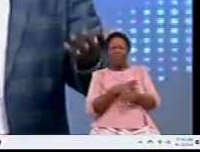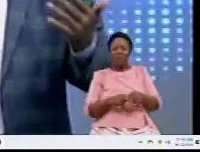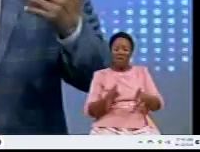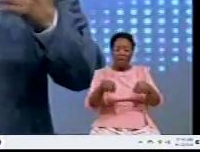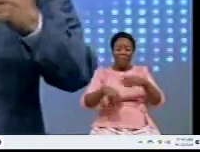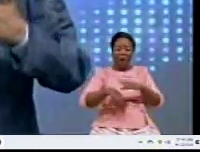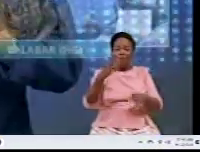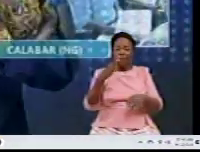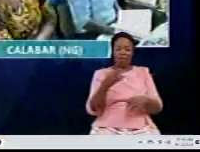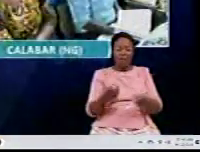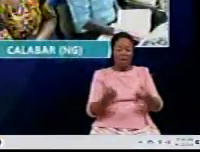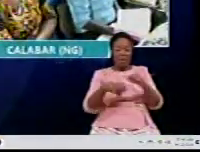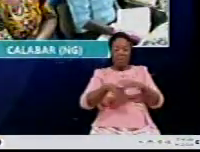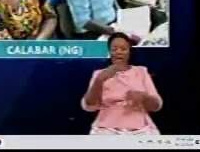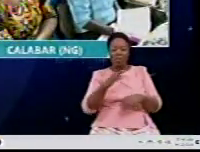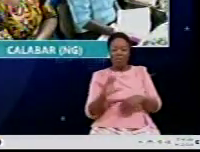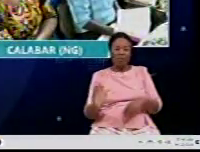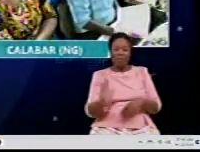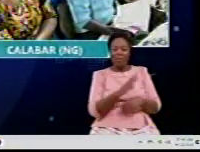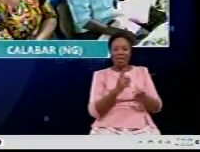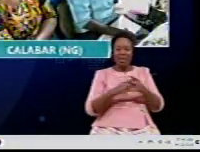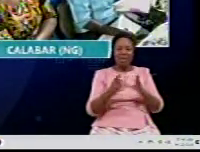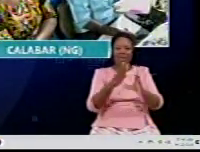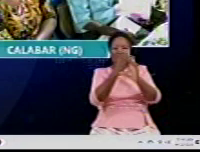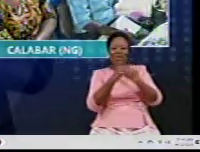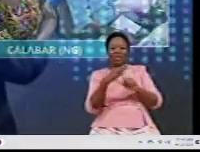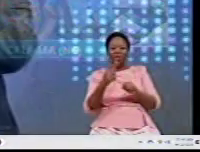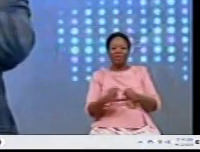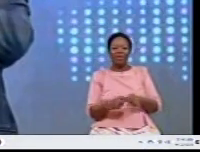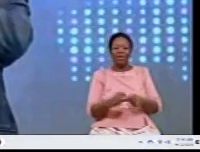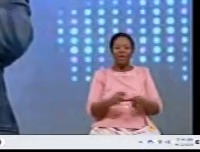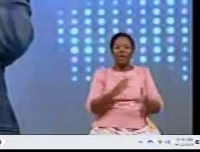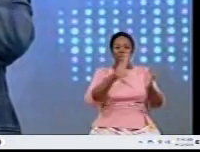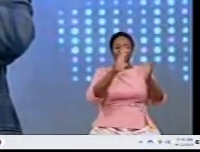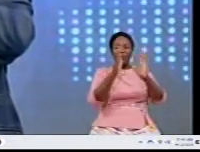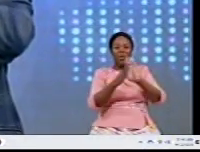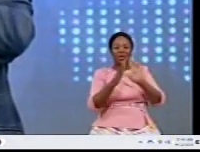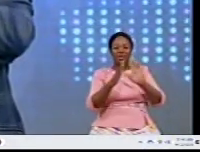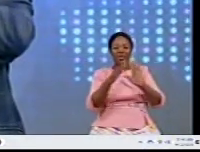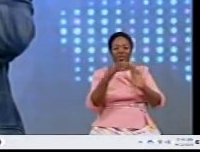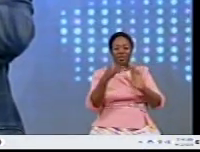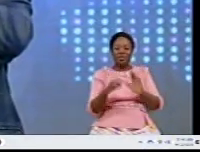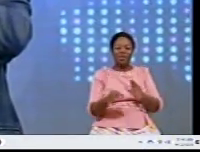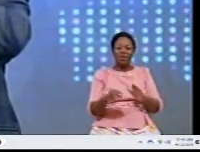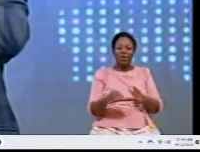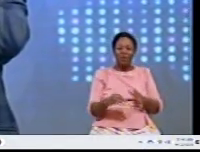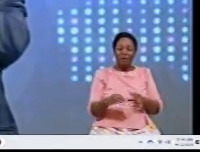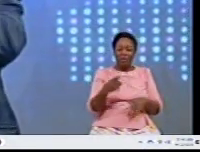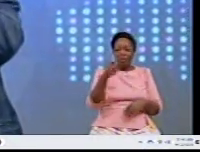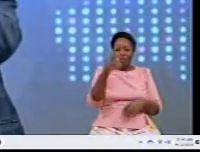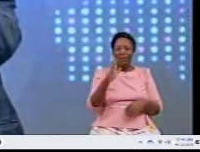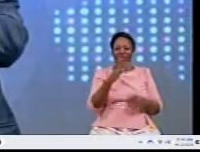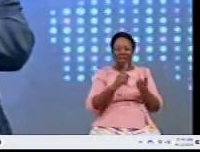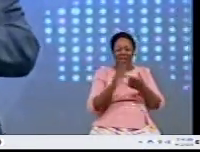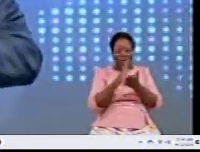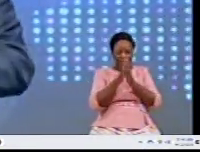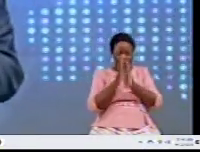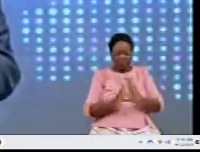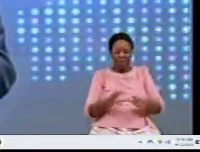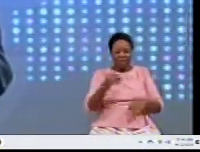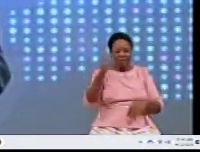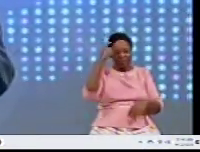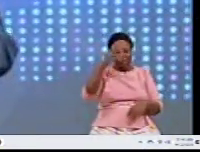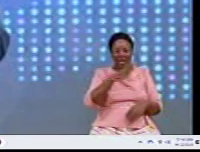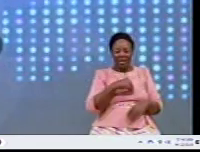and he received the presence of mind, peace of mind, and his life was never